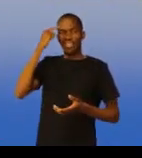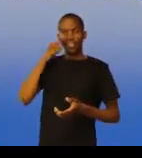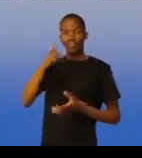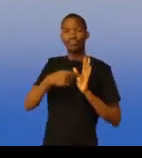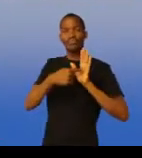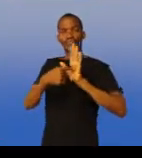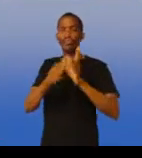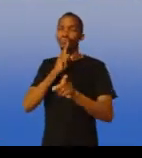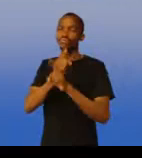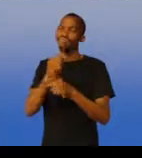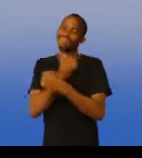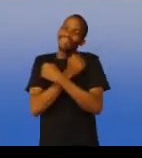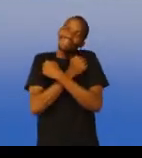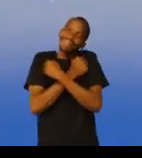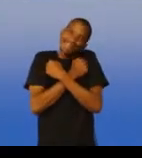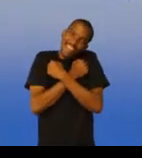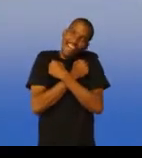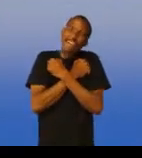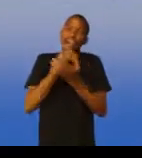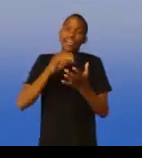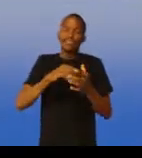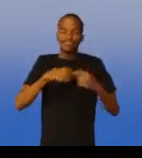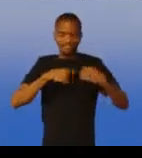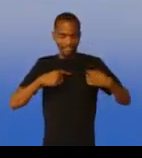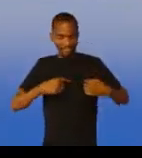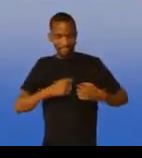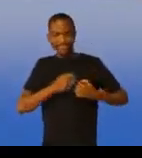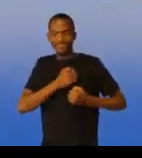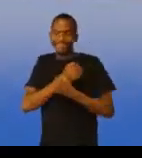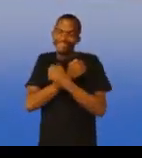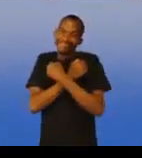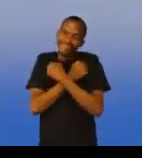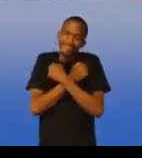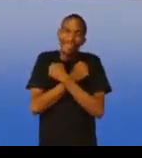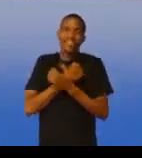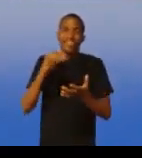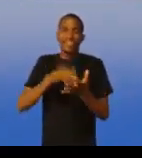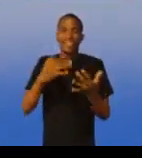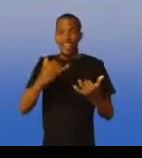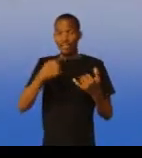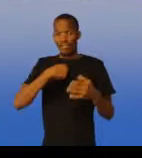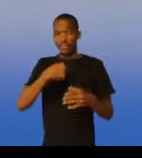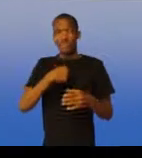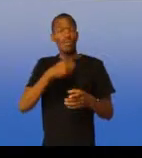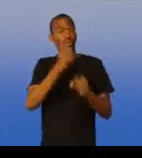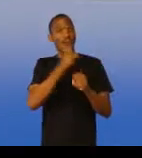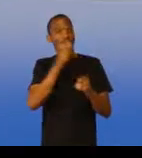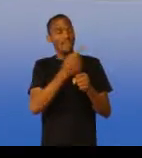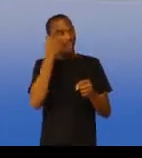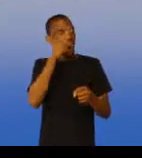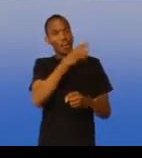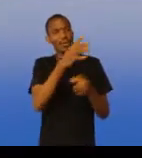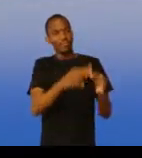shows love, it shows compassion. I'm most proud of American generosity. Our country is generous